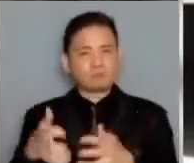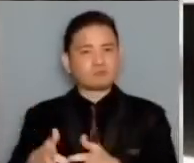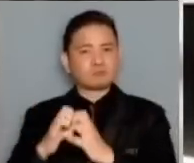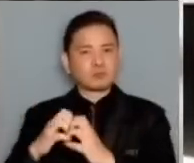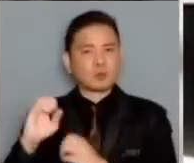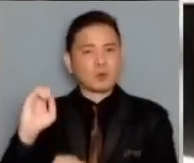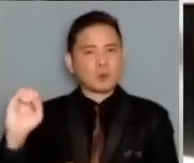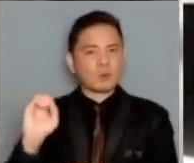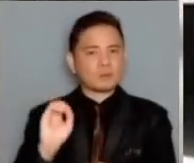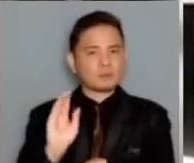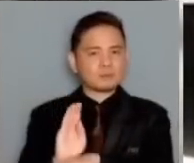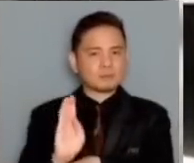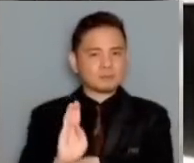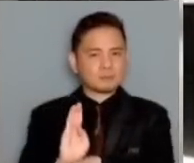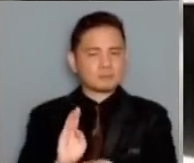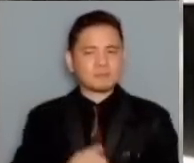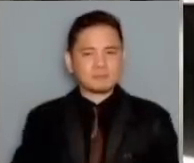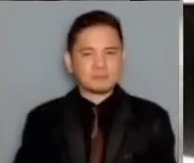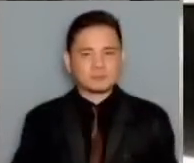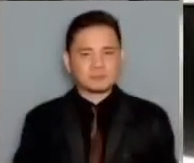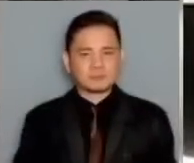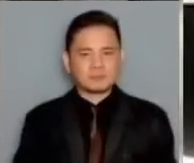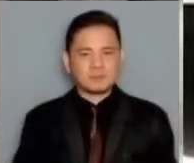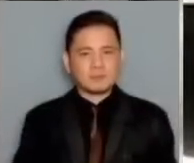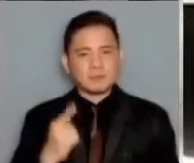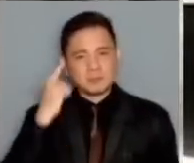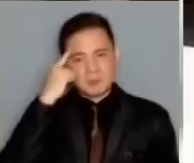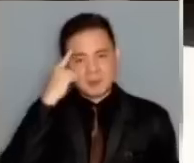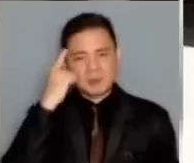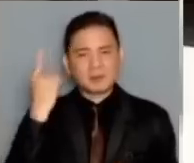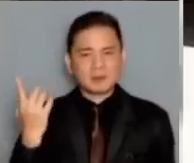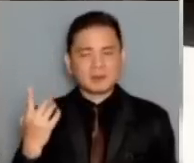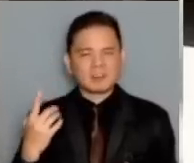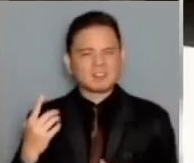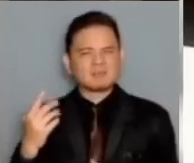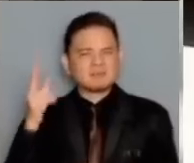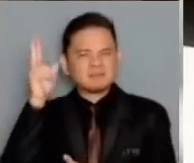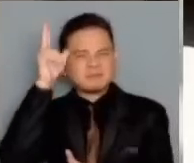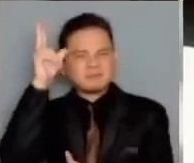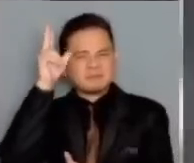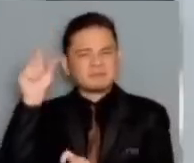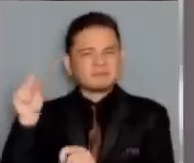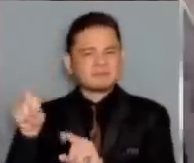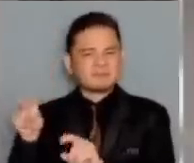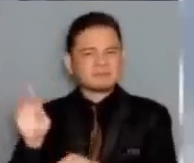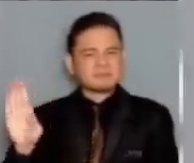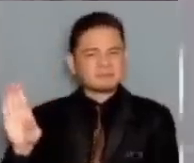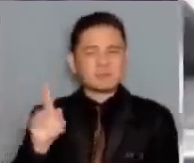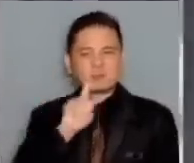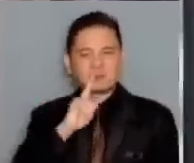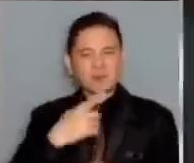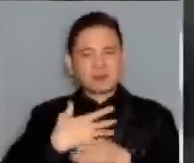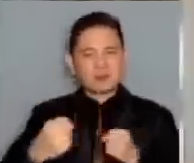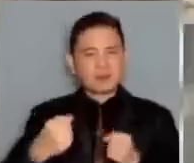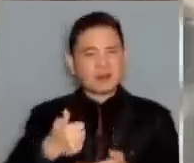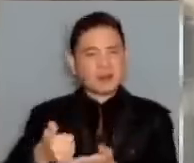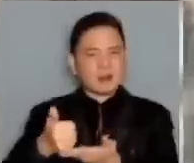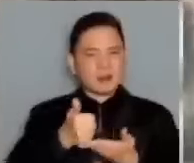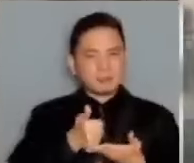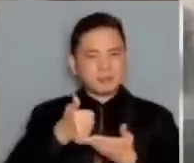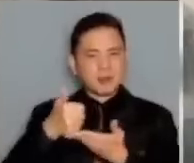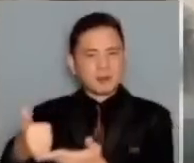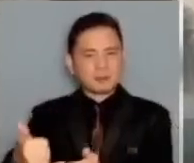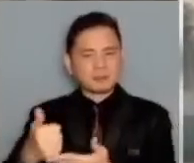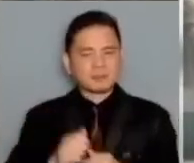new business as well. I think it was a poultry business. We're able to help each other. Sa gitna ng usapin sa jeepney phase-out,